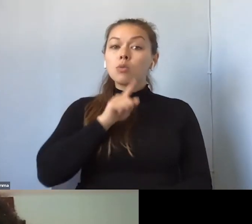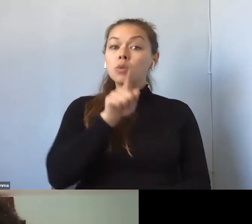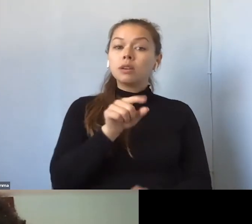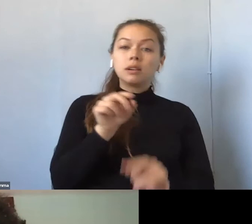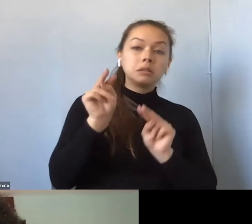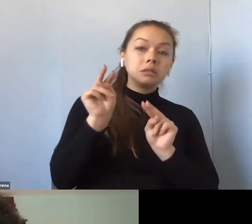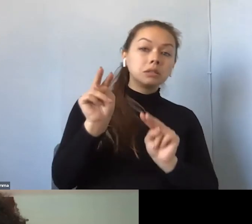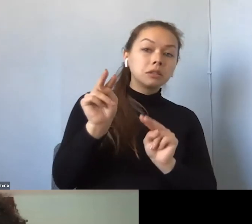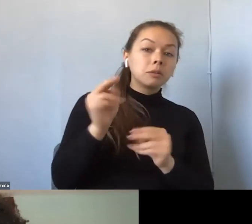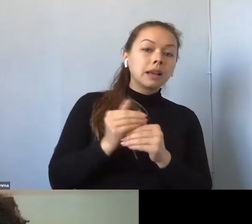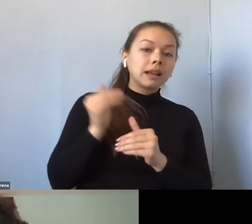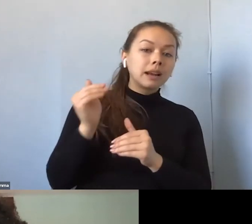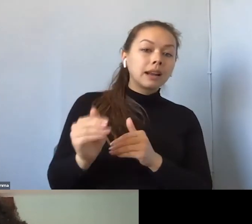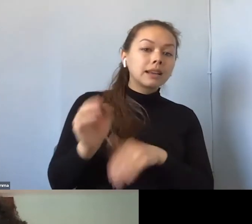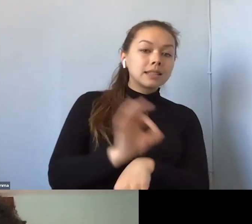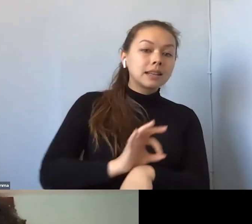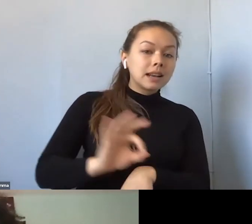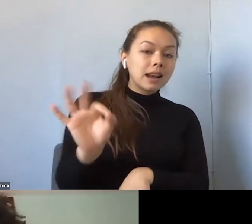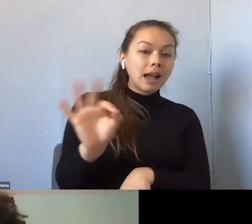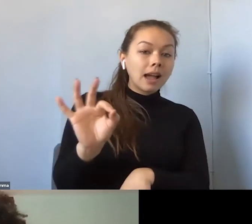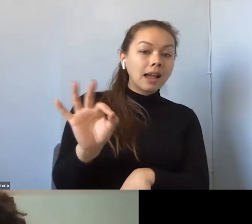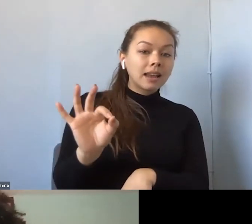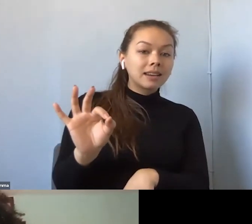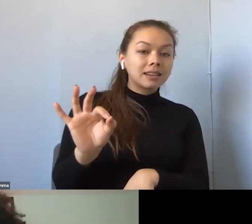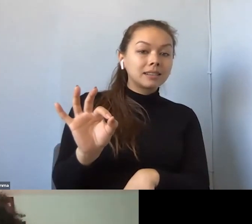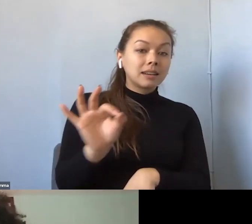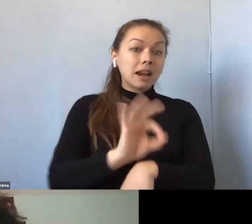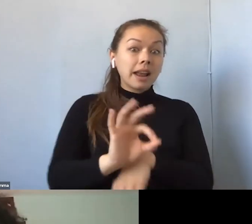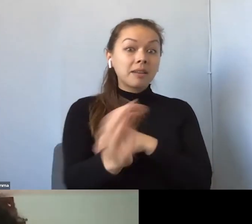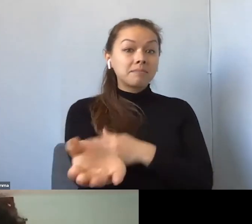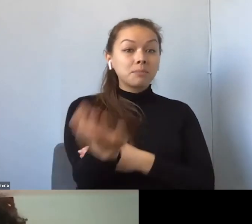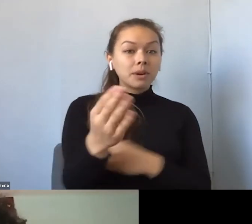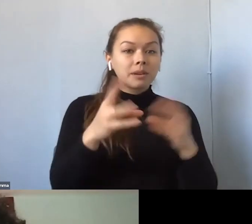o'clock meeting with him to see his lipstick.